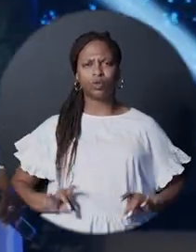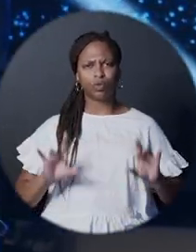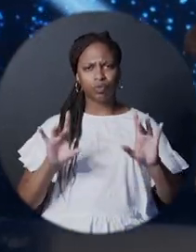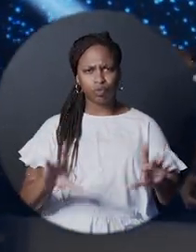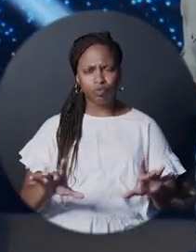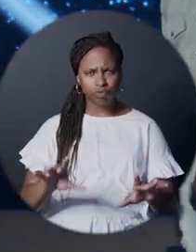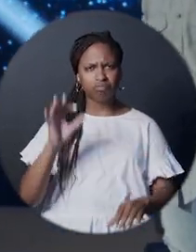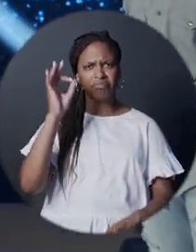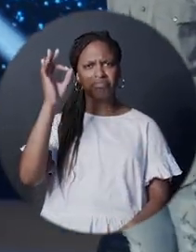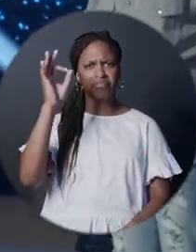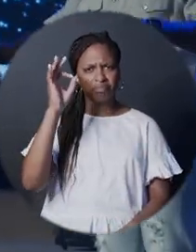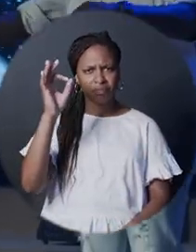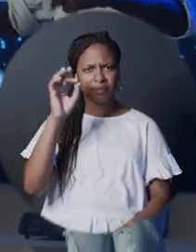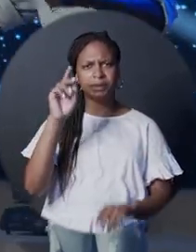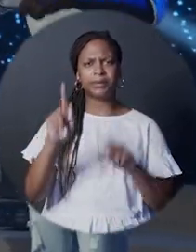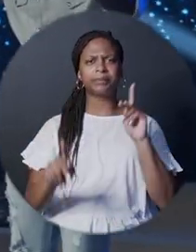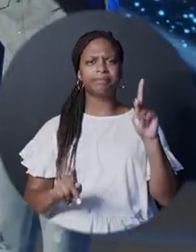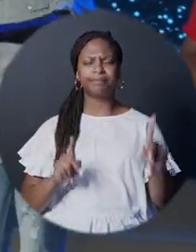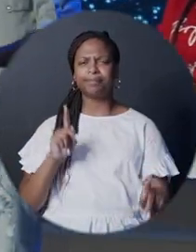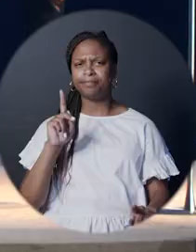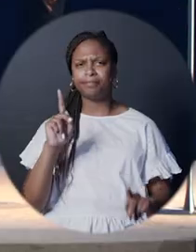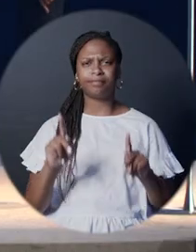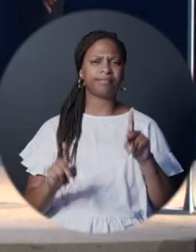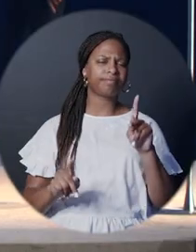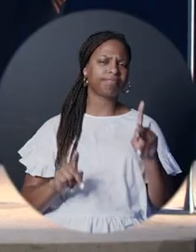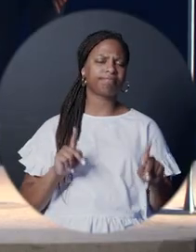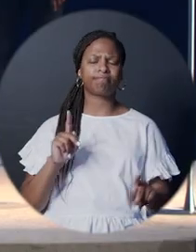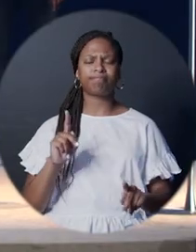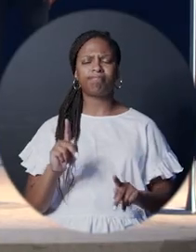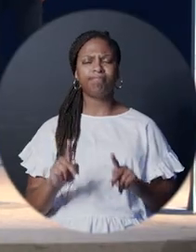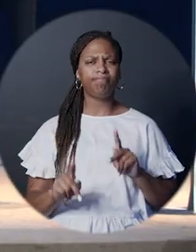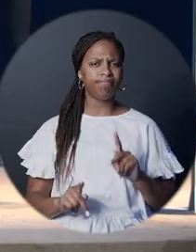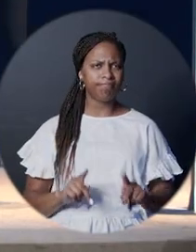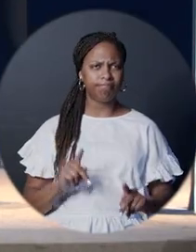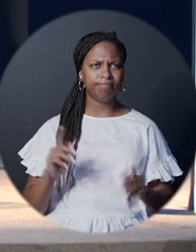in Australia. You're ministering to people.